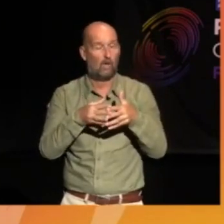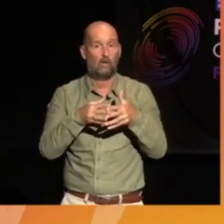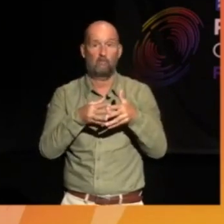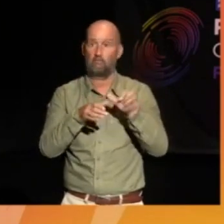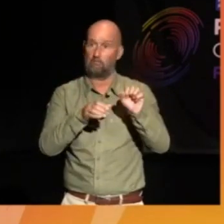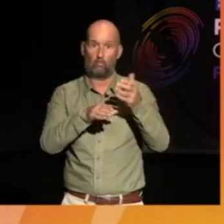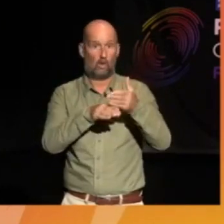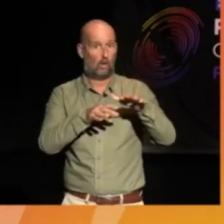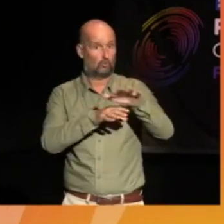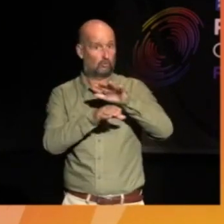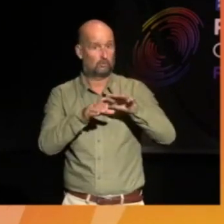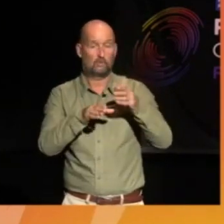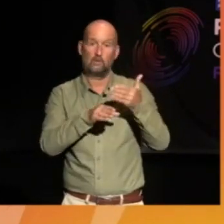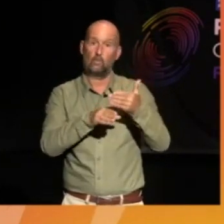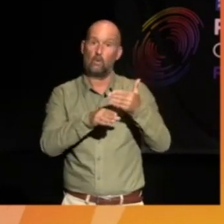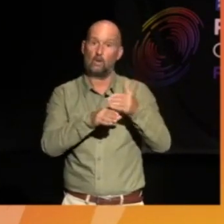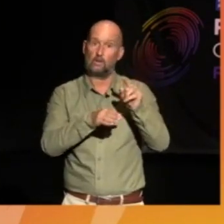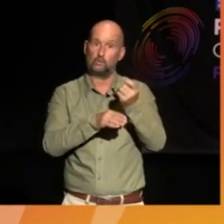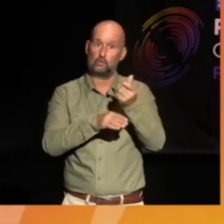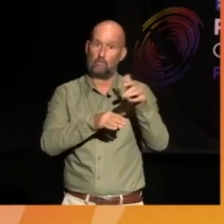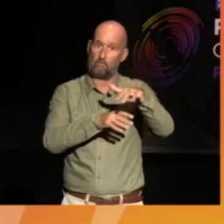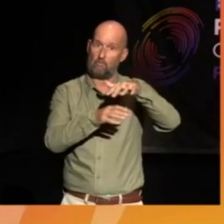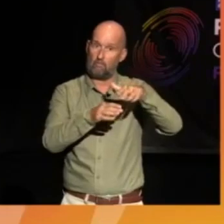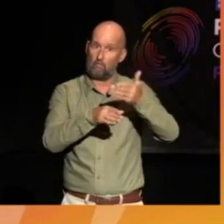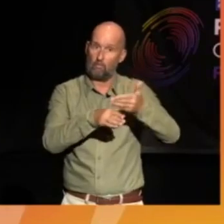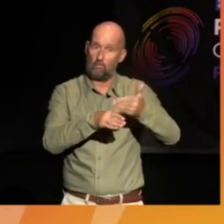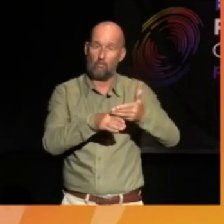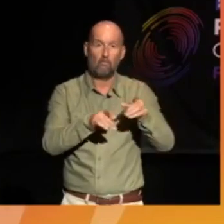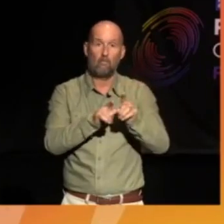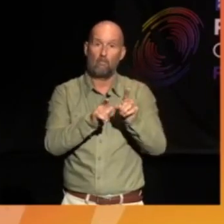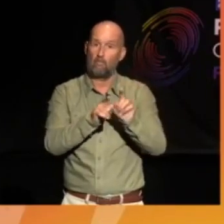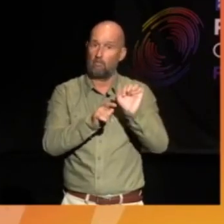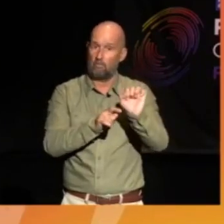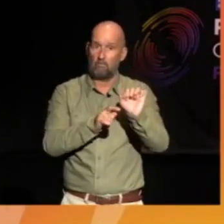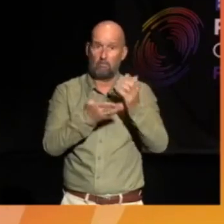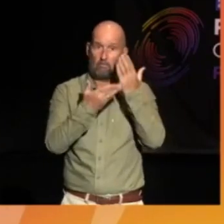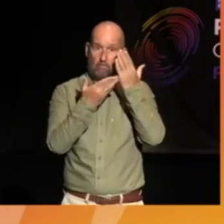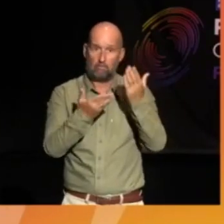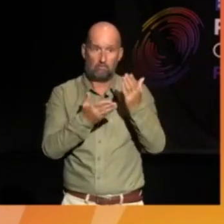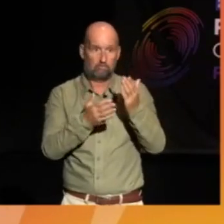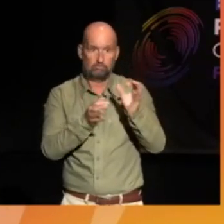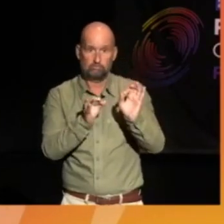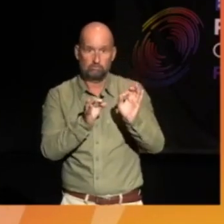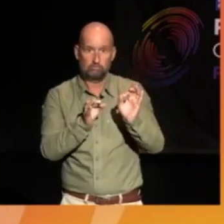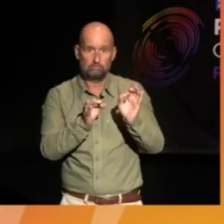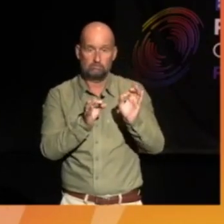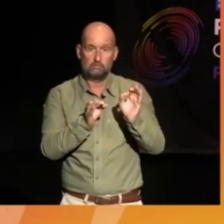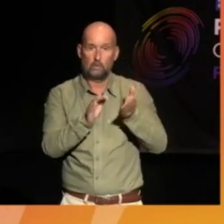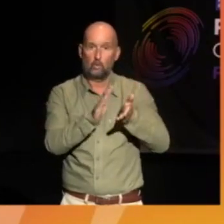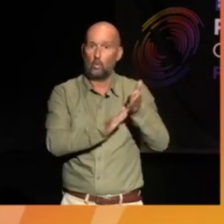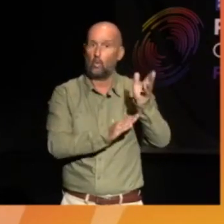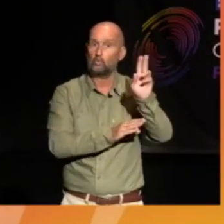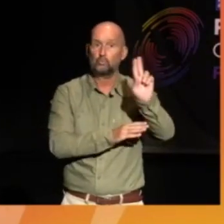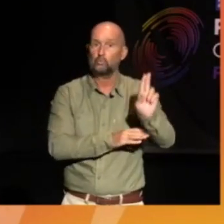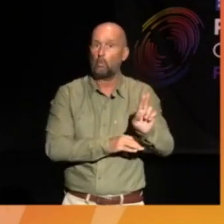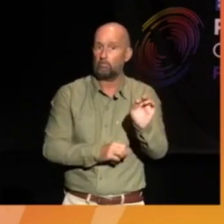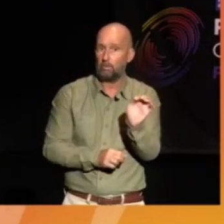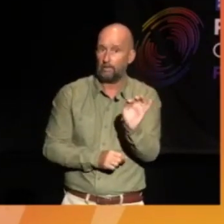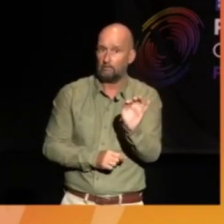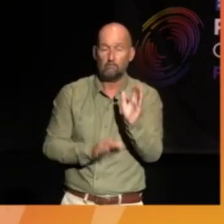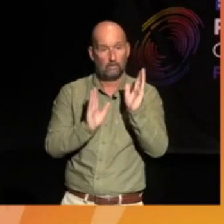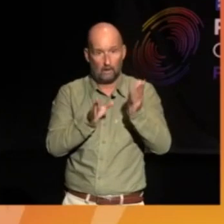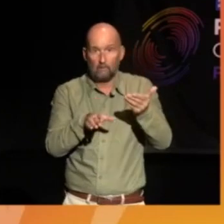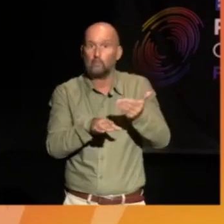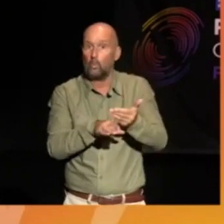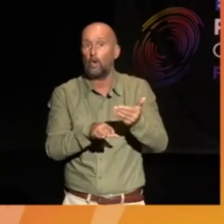countries, they are working in agriculture and some other sectors where they don't get chance to go to school, and they have to work.